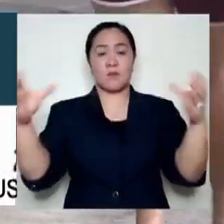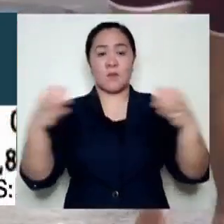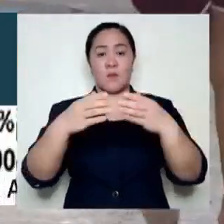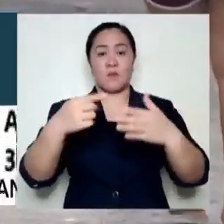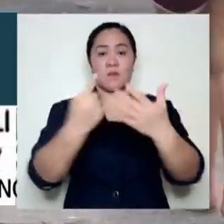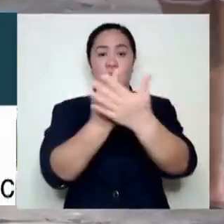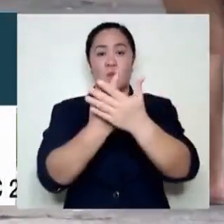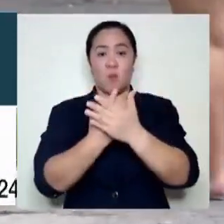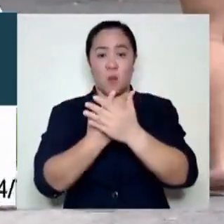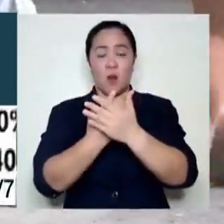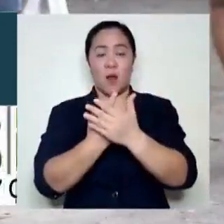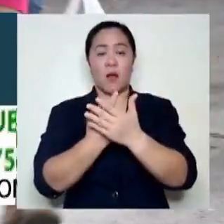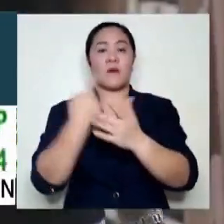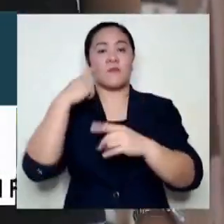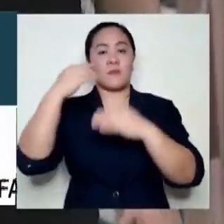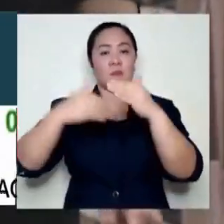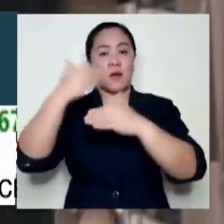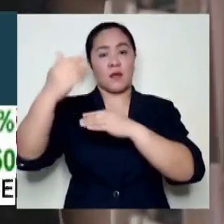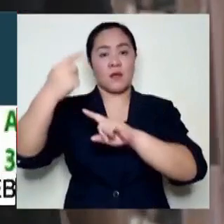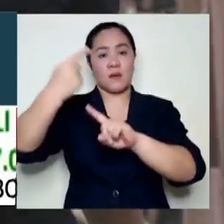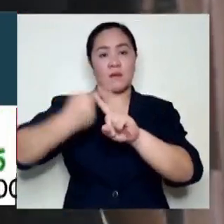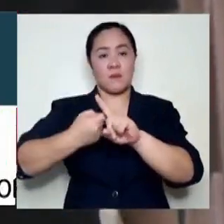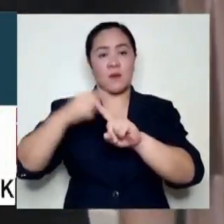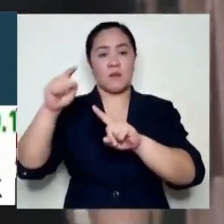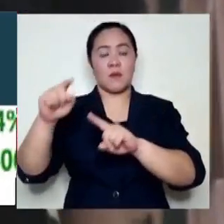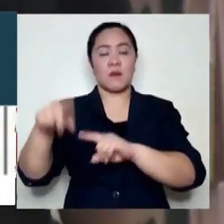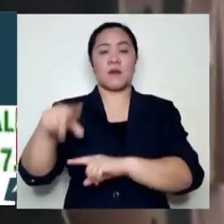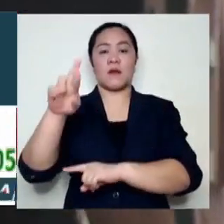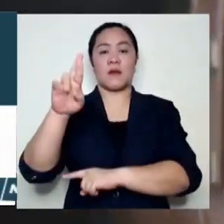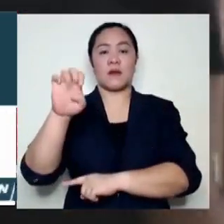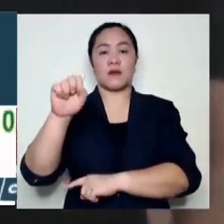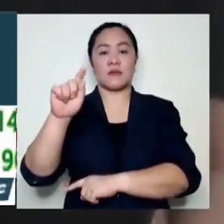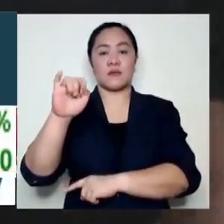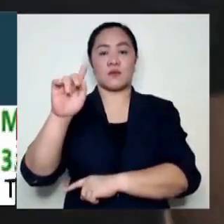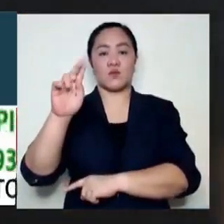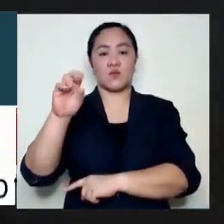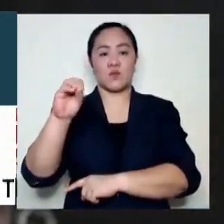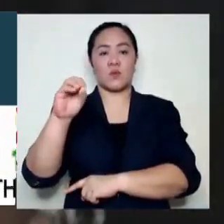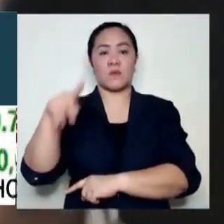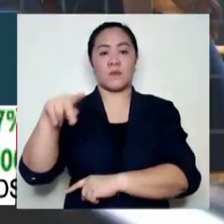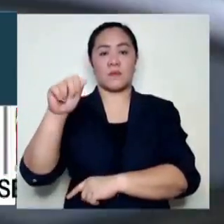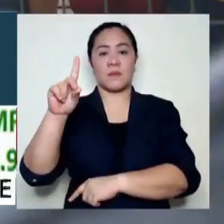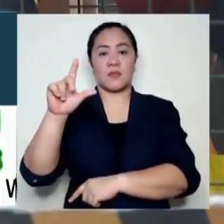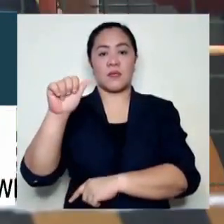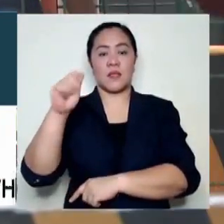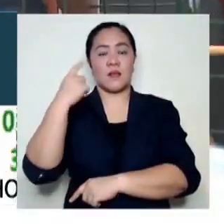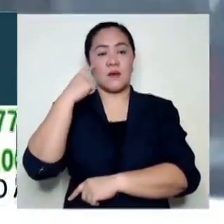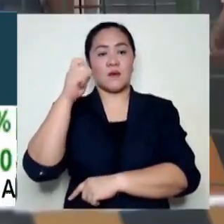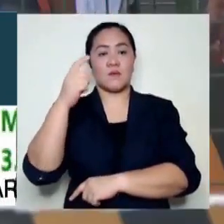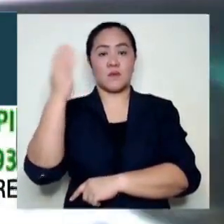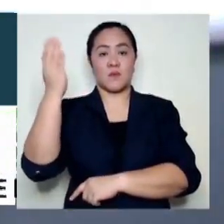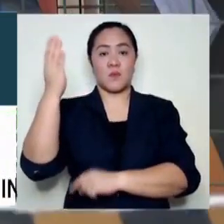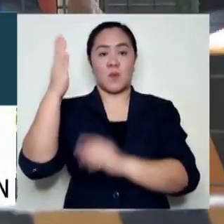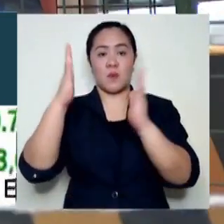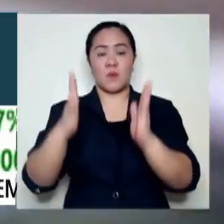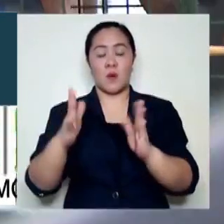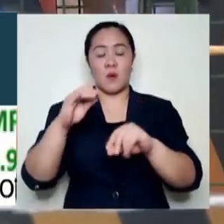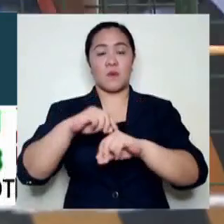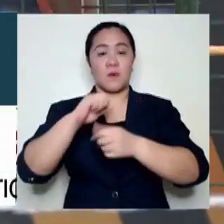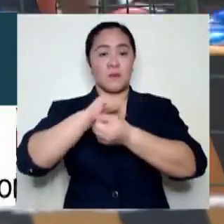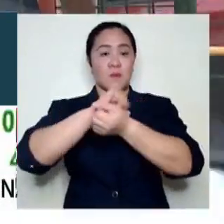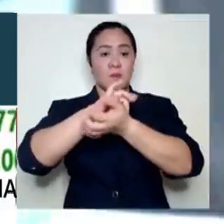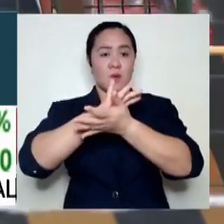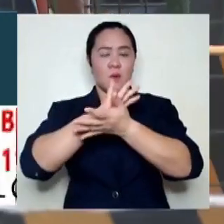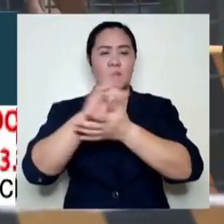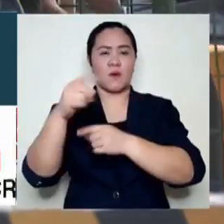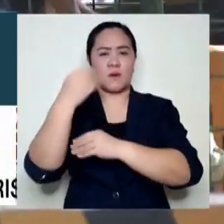That's according to retired General Restituto Padilla, spokesperson of the National Task Force for COVID-19. He says